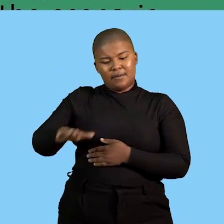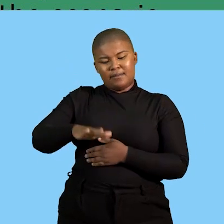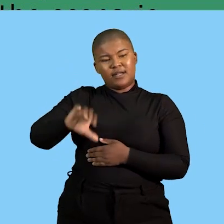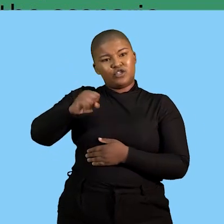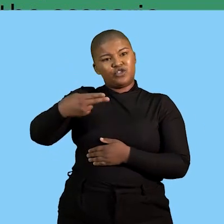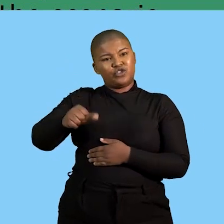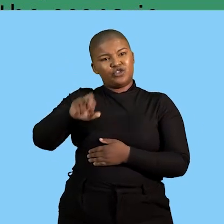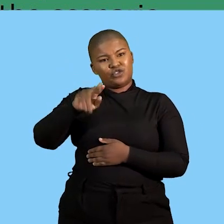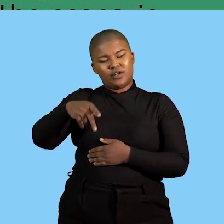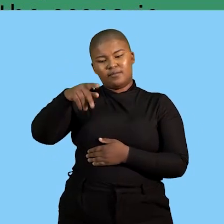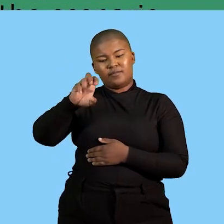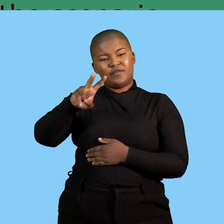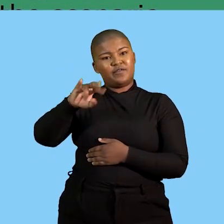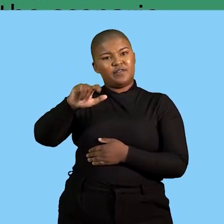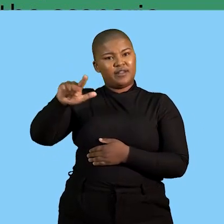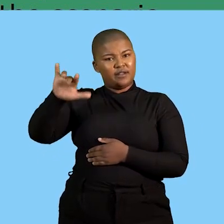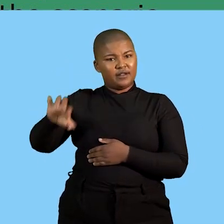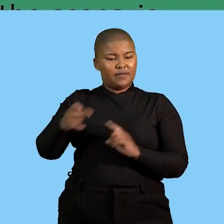Albert, a